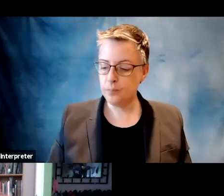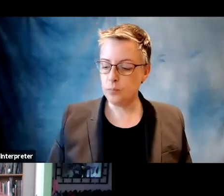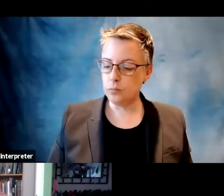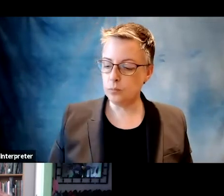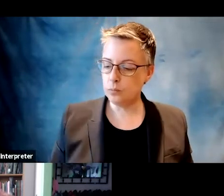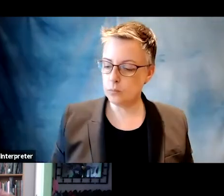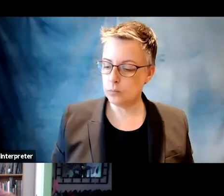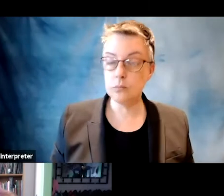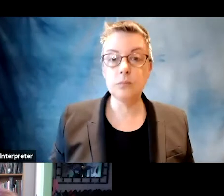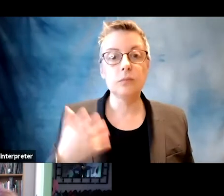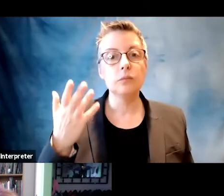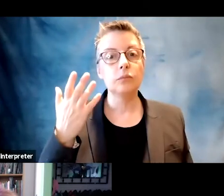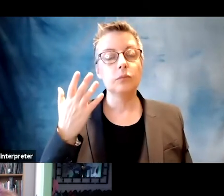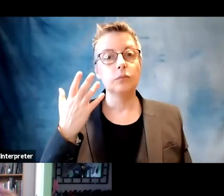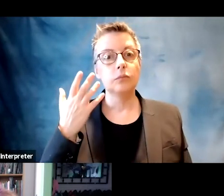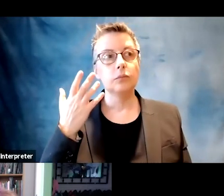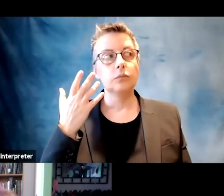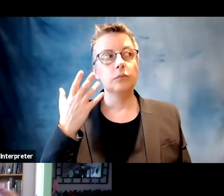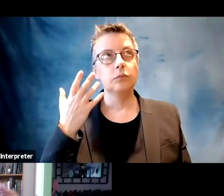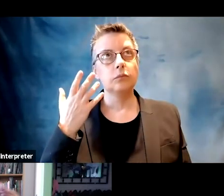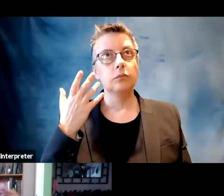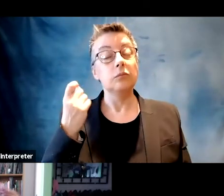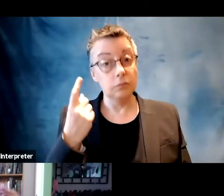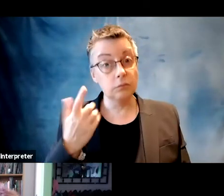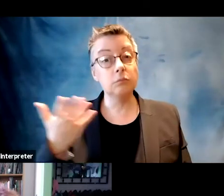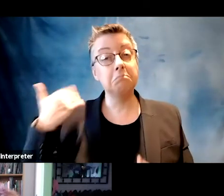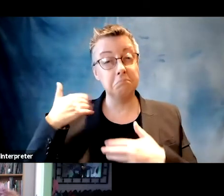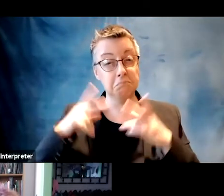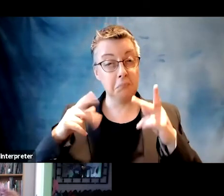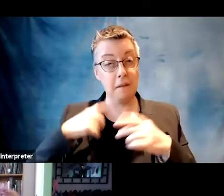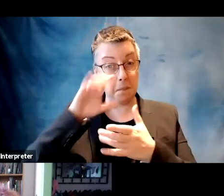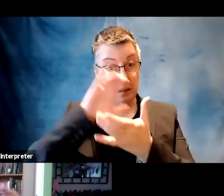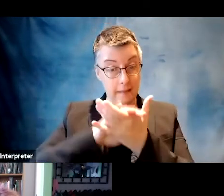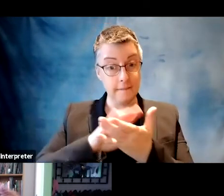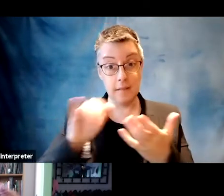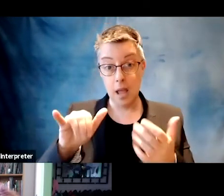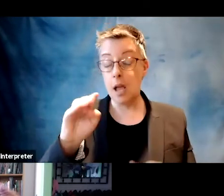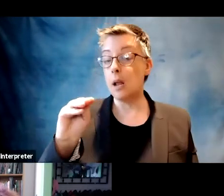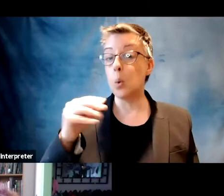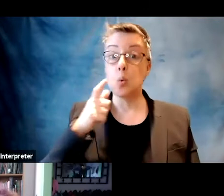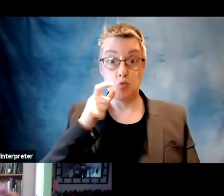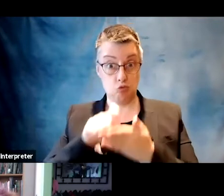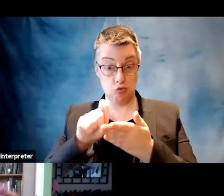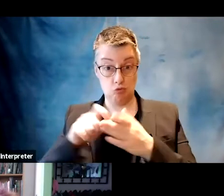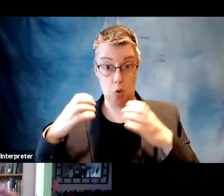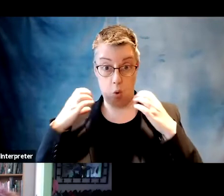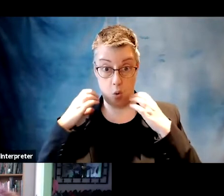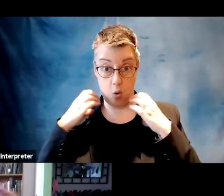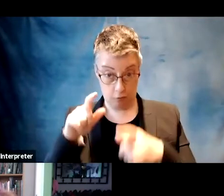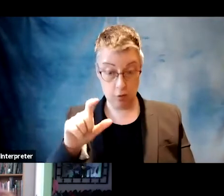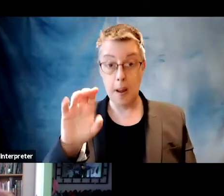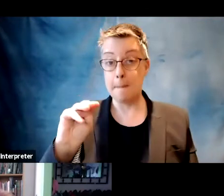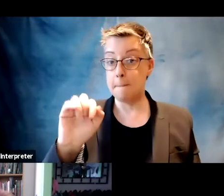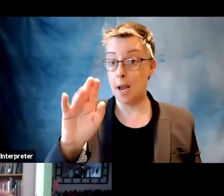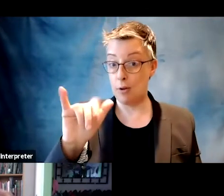Well, there's a belief that Mary Wallenstonecraft Shelley knew